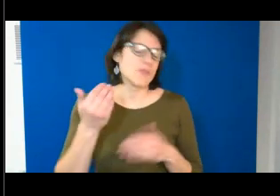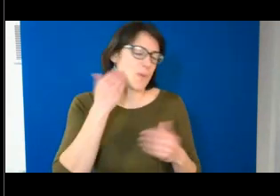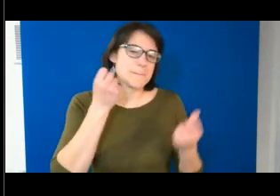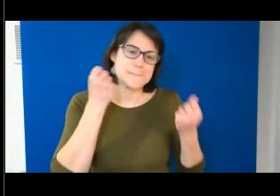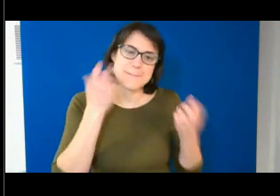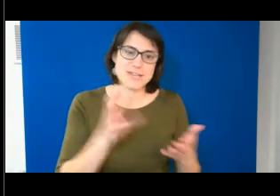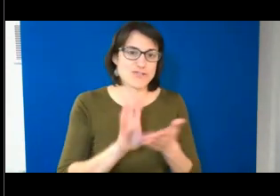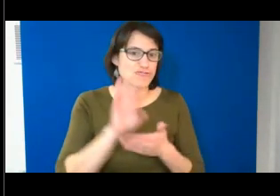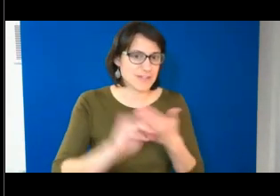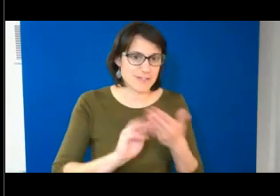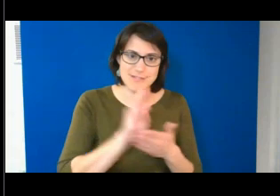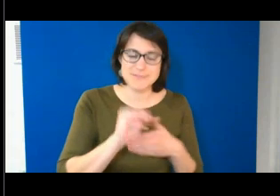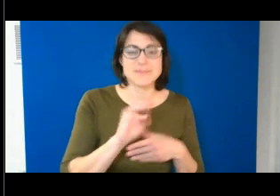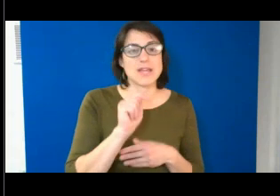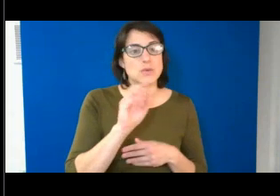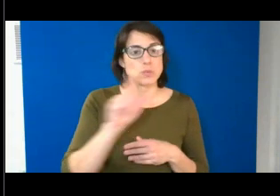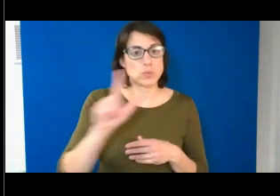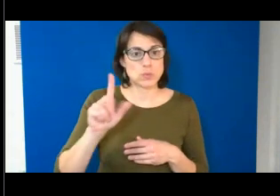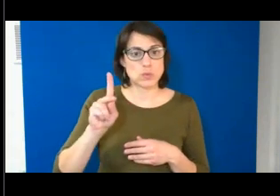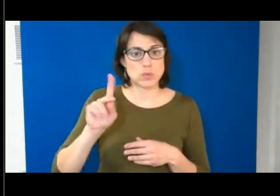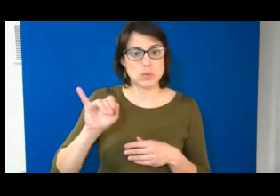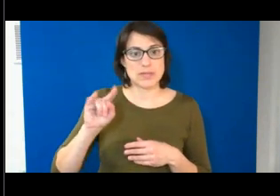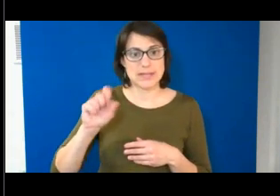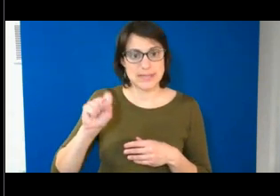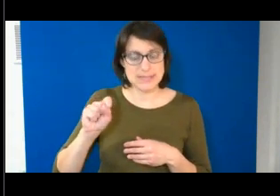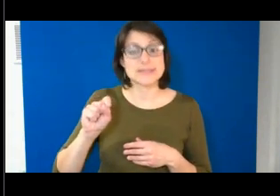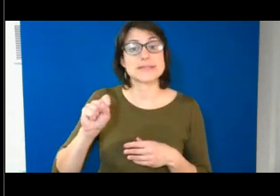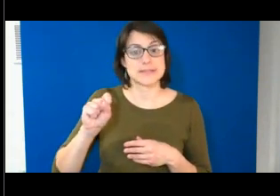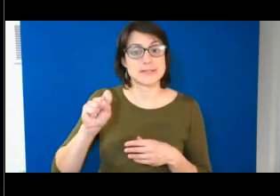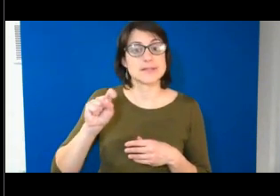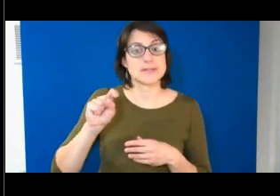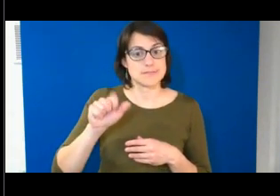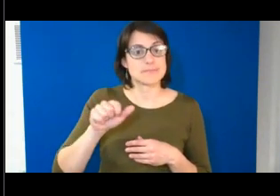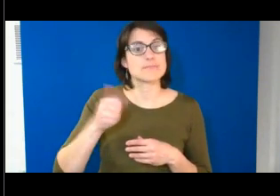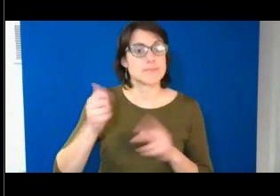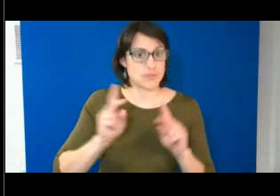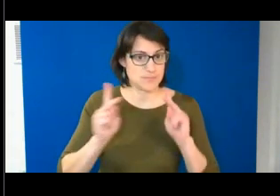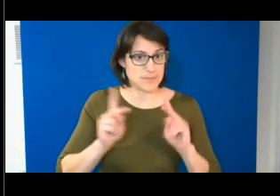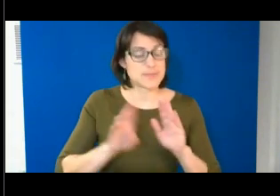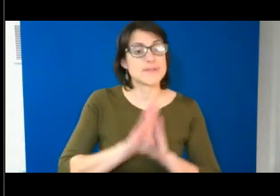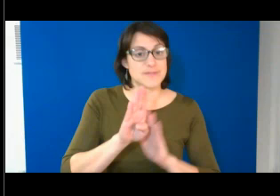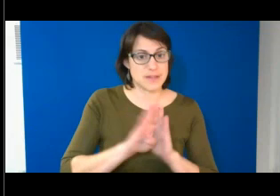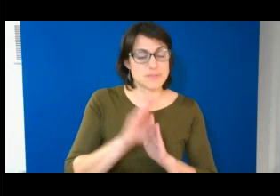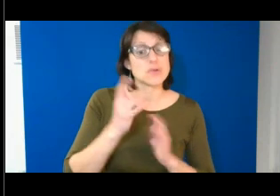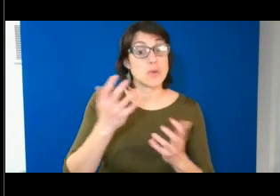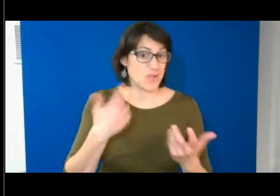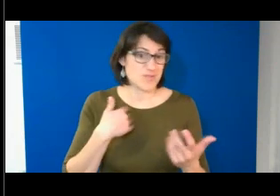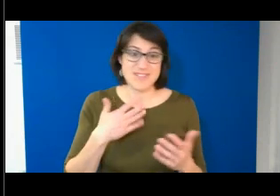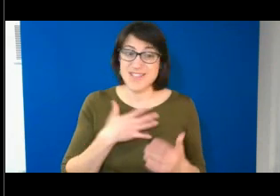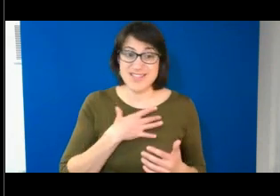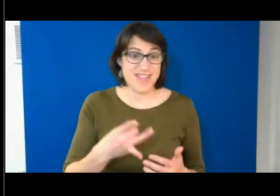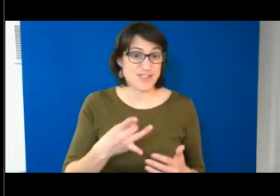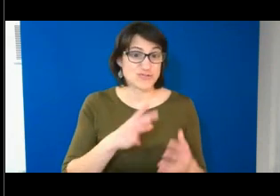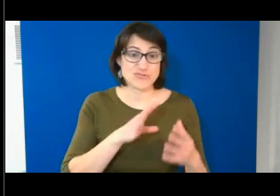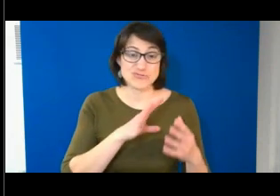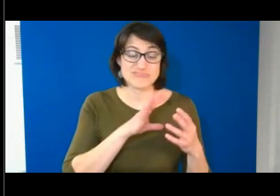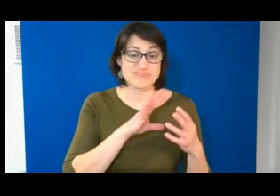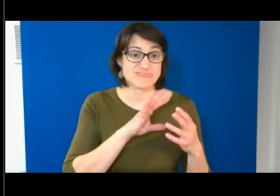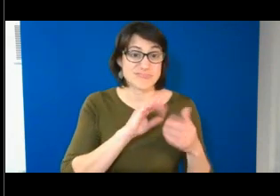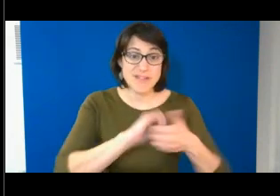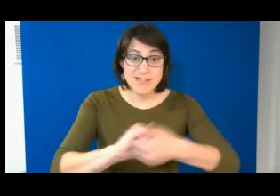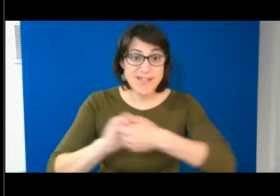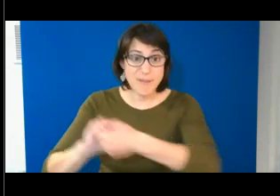weekend. I'm very interested in how to kind of cross collaborate and disseminate those toolkits. I don't think we have that much else. This was just